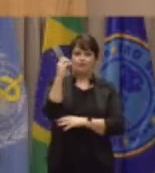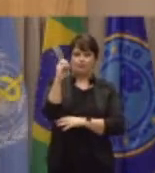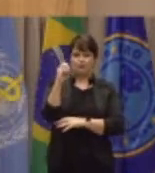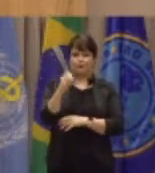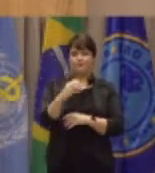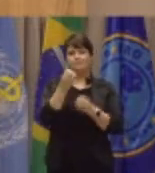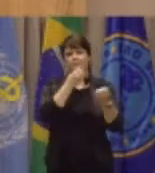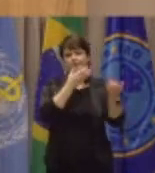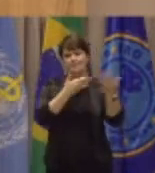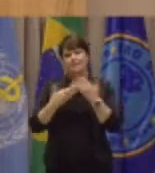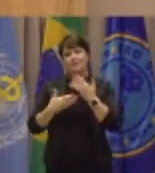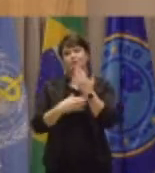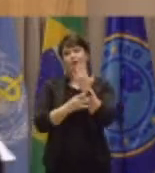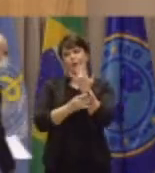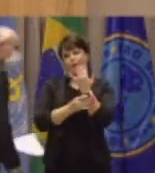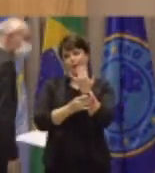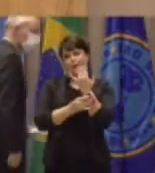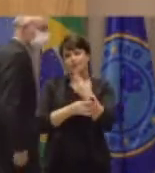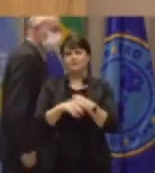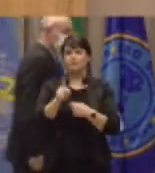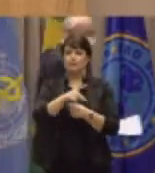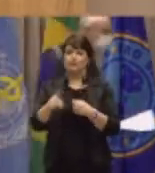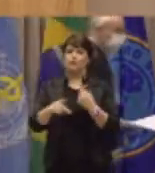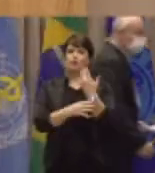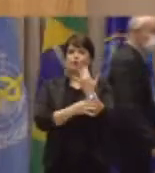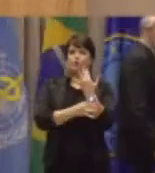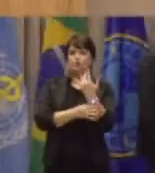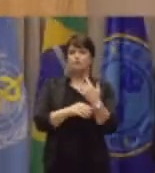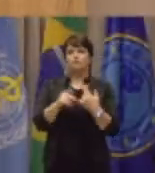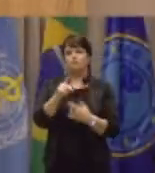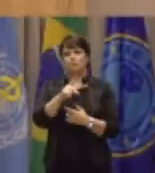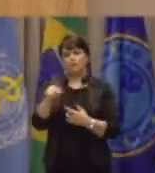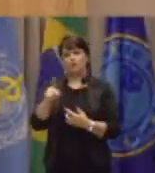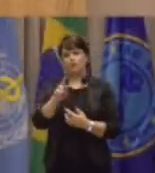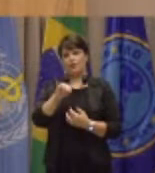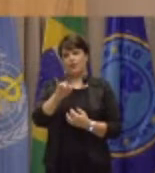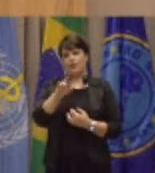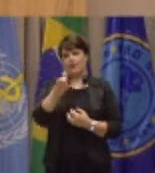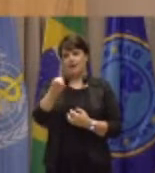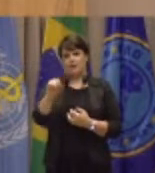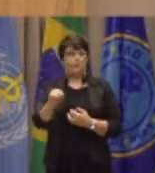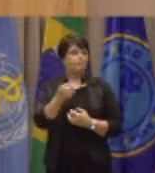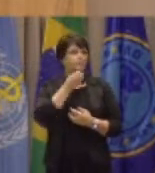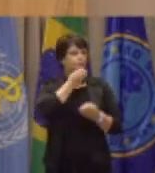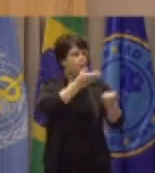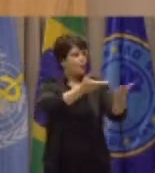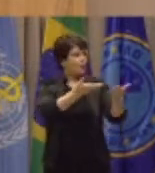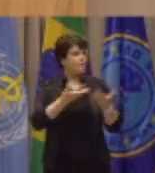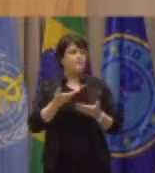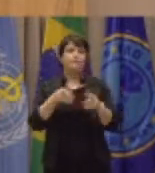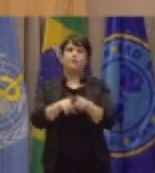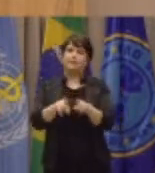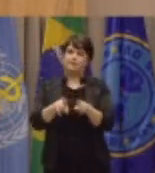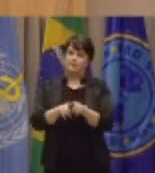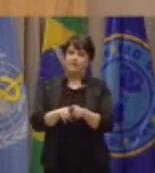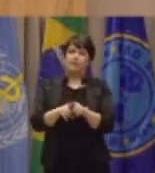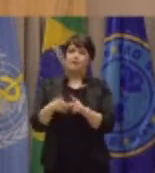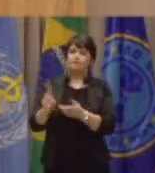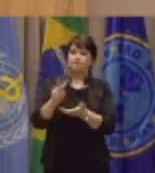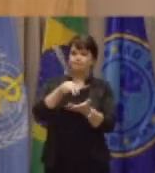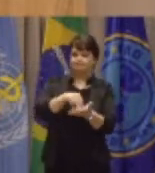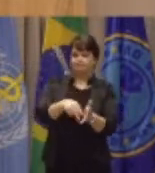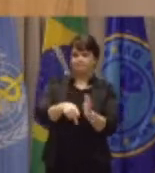the Federal University of Rio Grande do Sul. I would also like to invite to